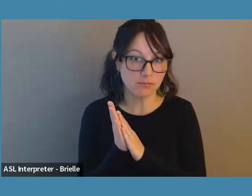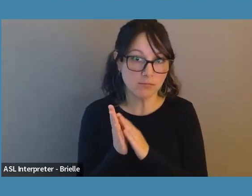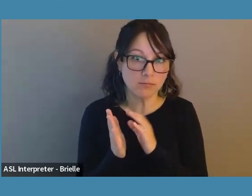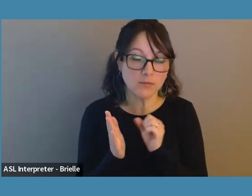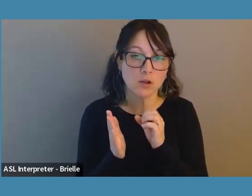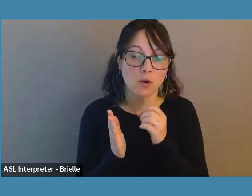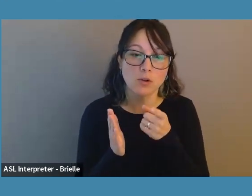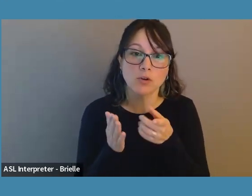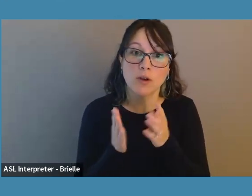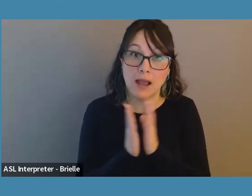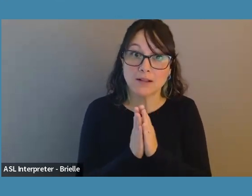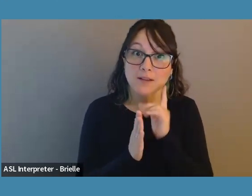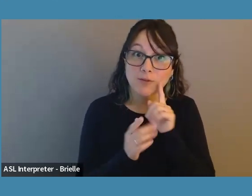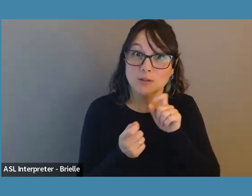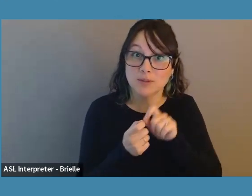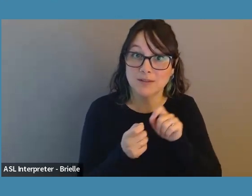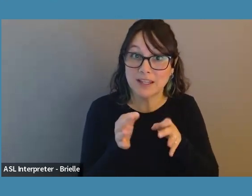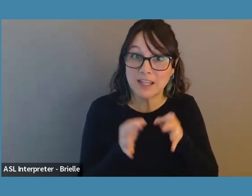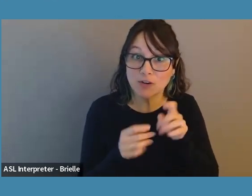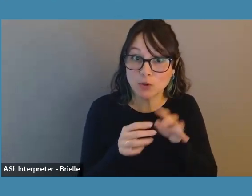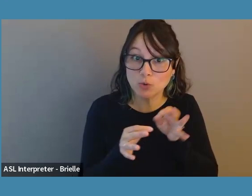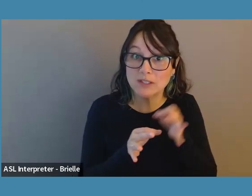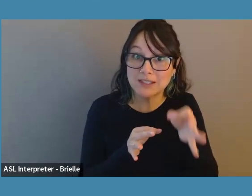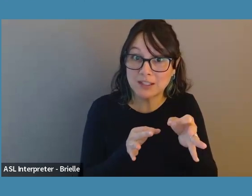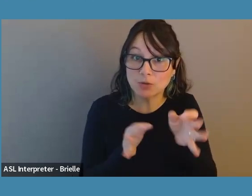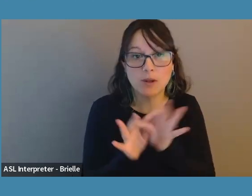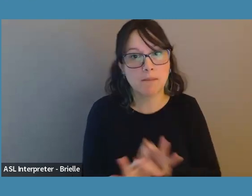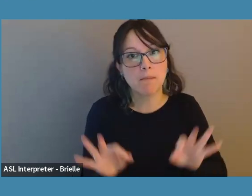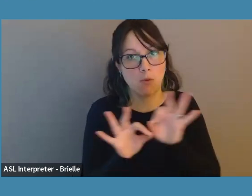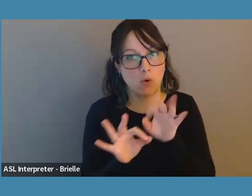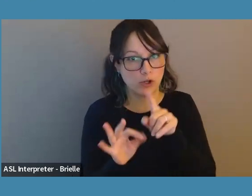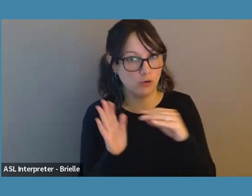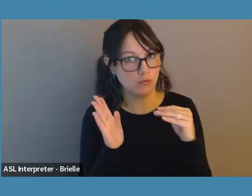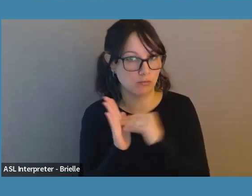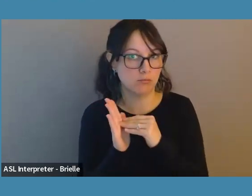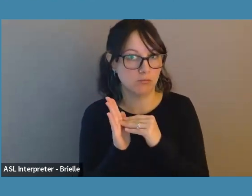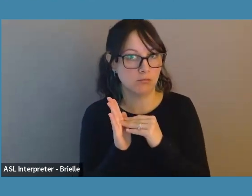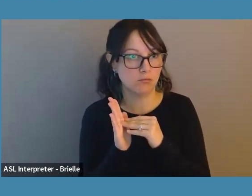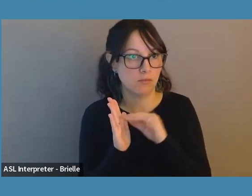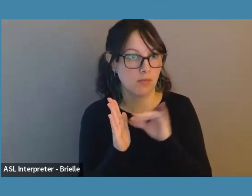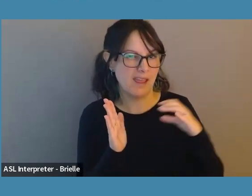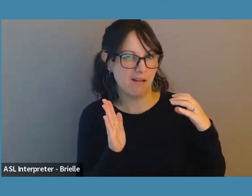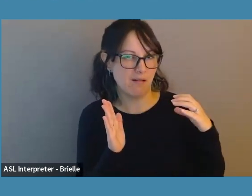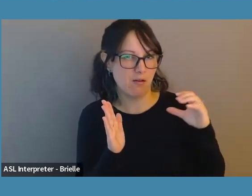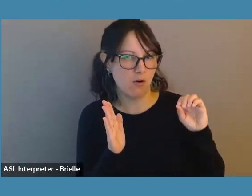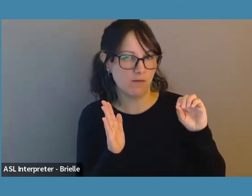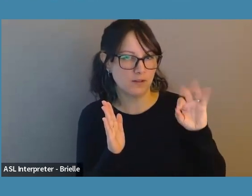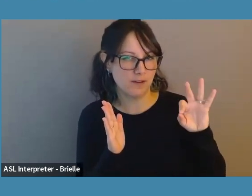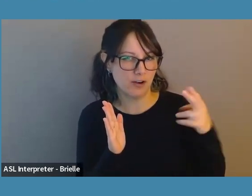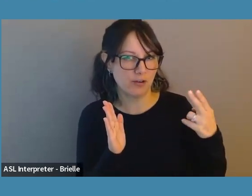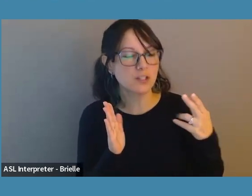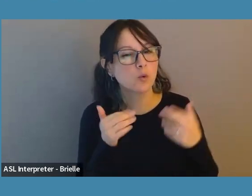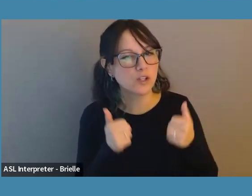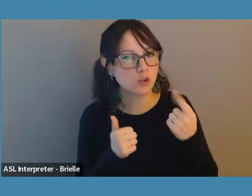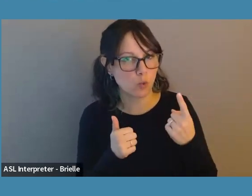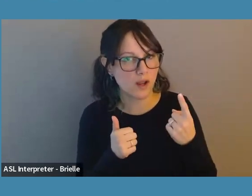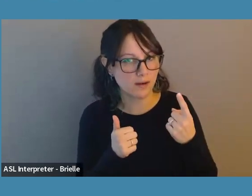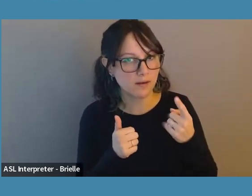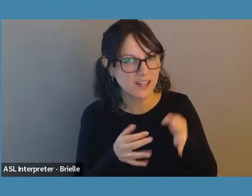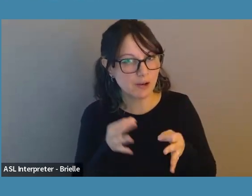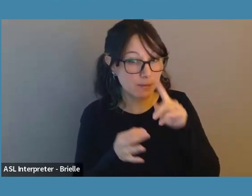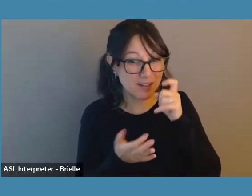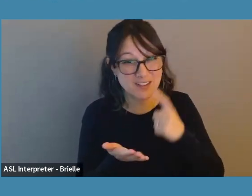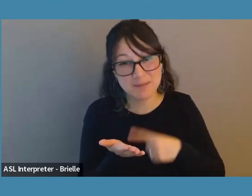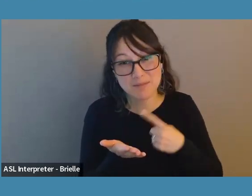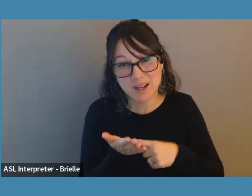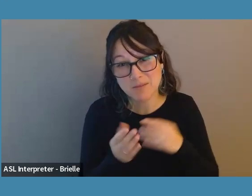asking for a certain hearing to be continued. You want to make sure you tell the Office of Fair Hearings which hearing you're wanting continued, because sometimes there are more